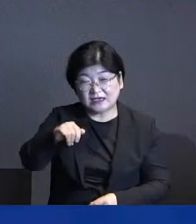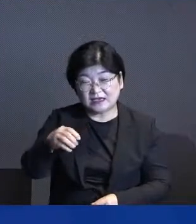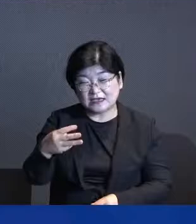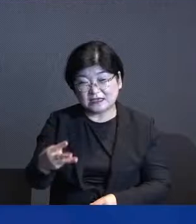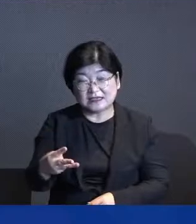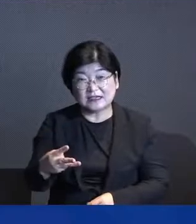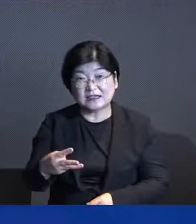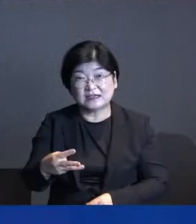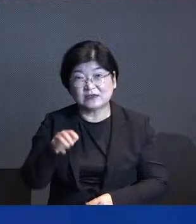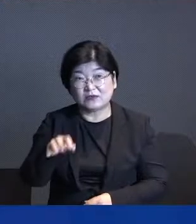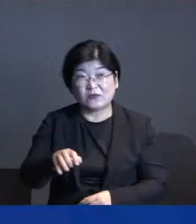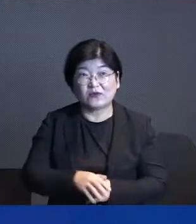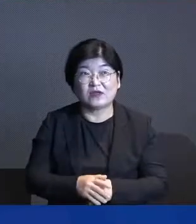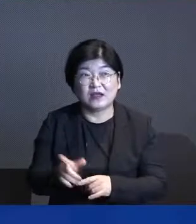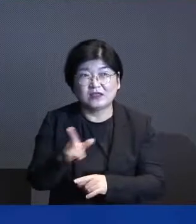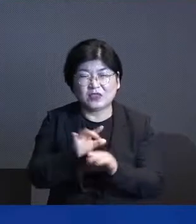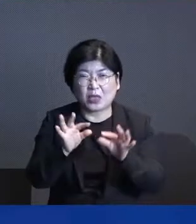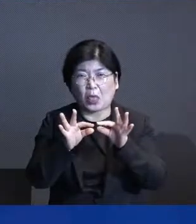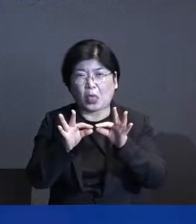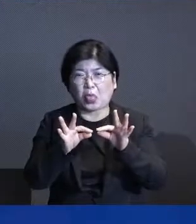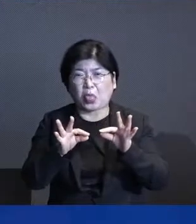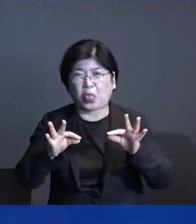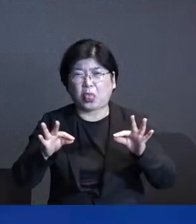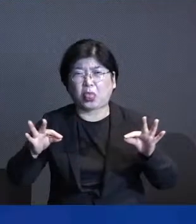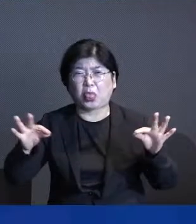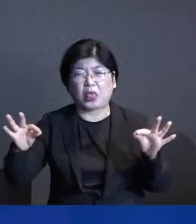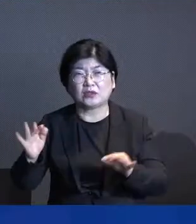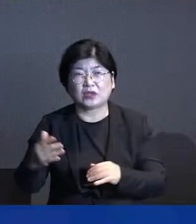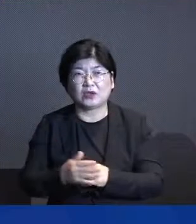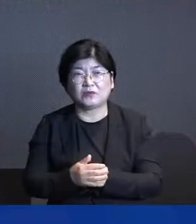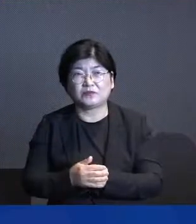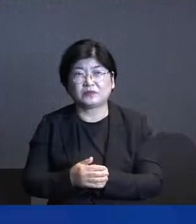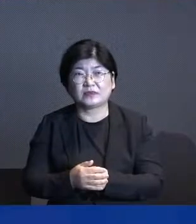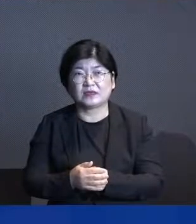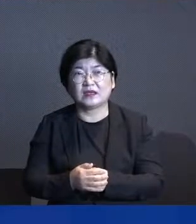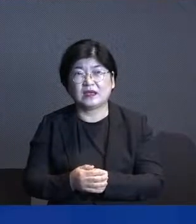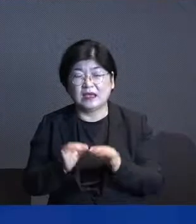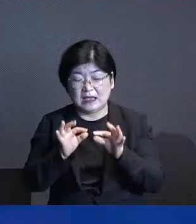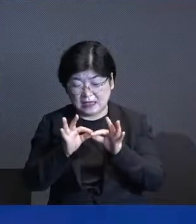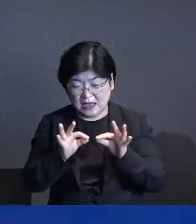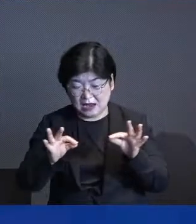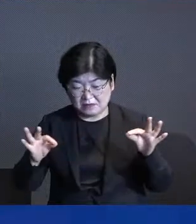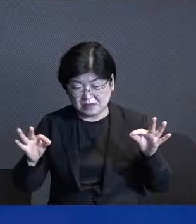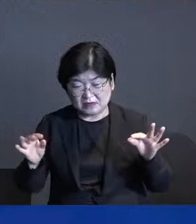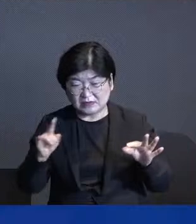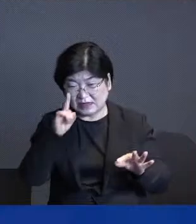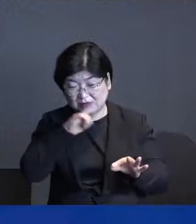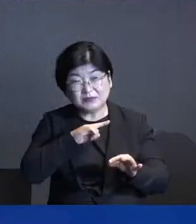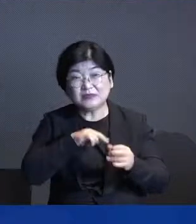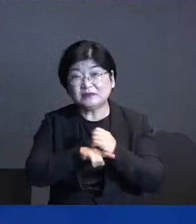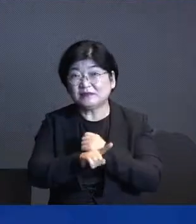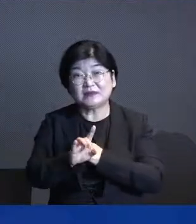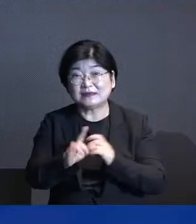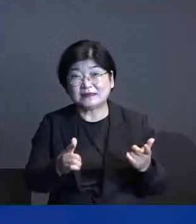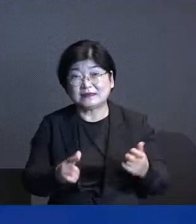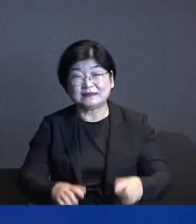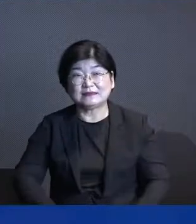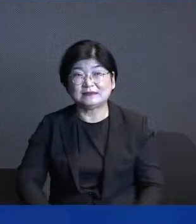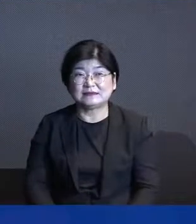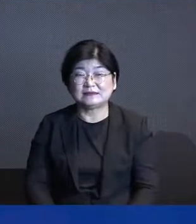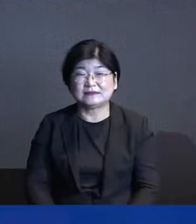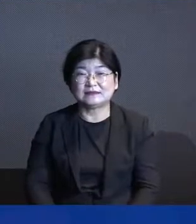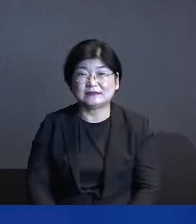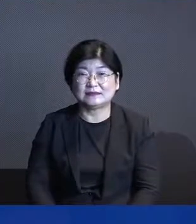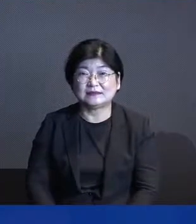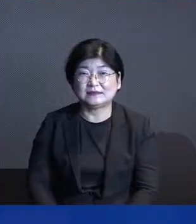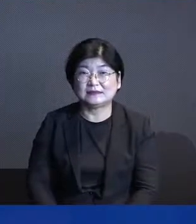So the thinning is not always bad. So, and then the infant stand up on foot,